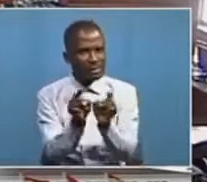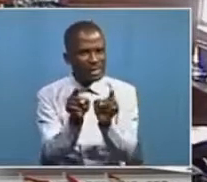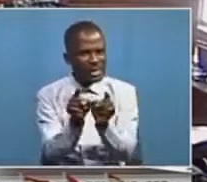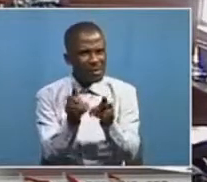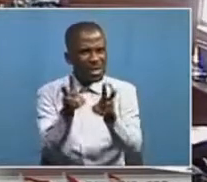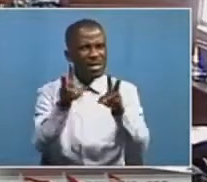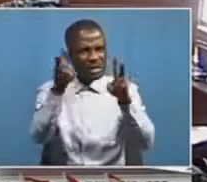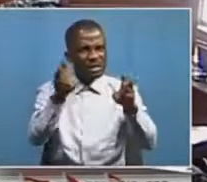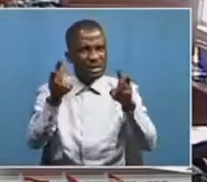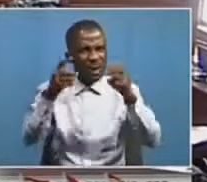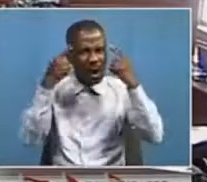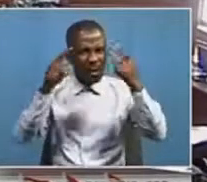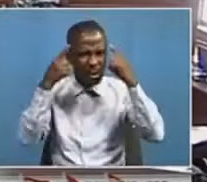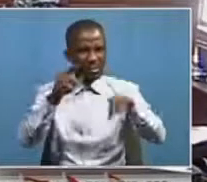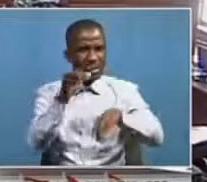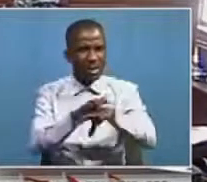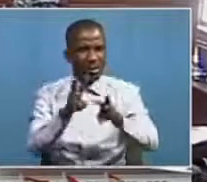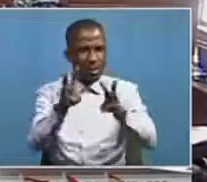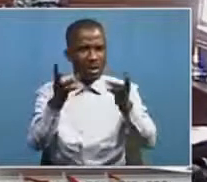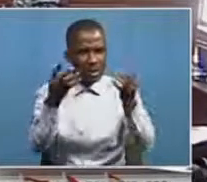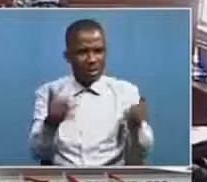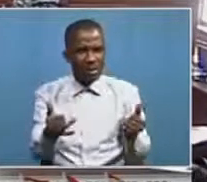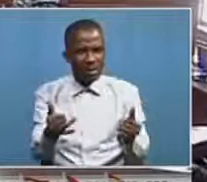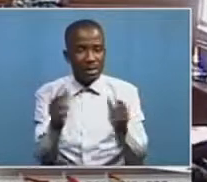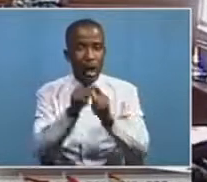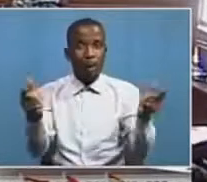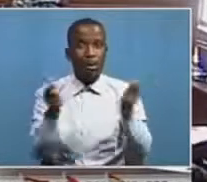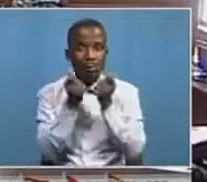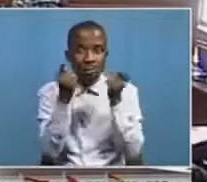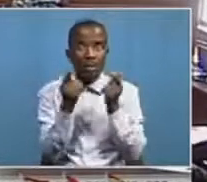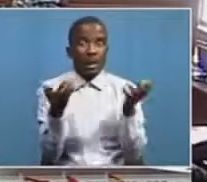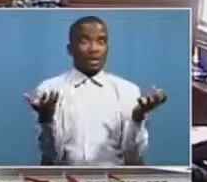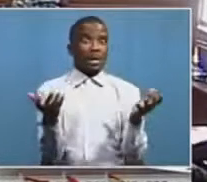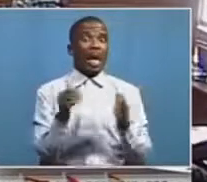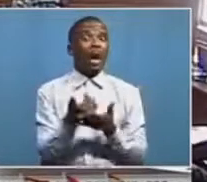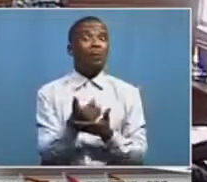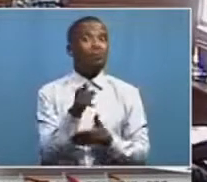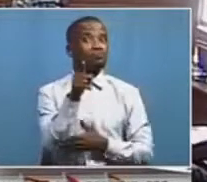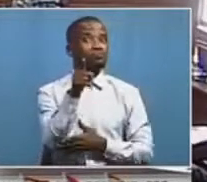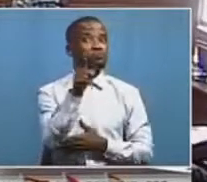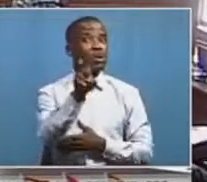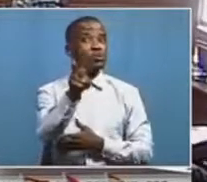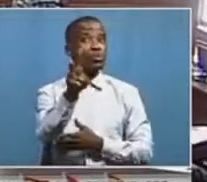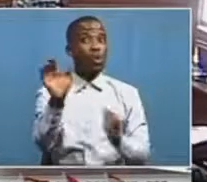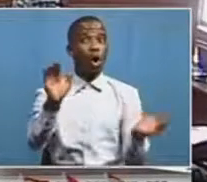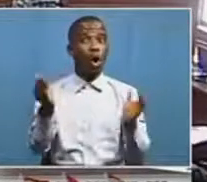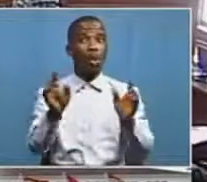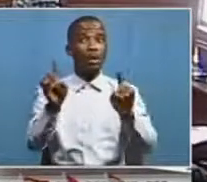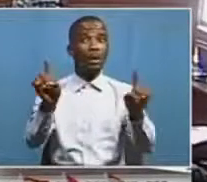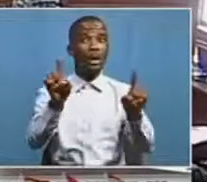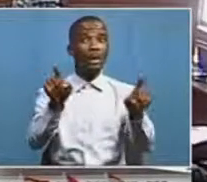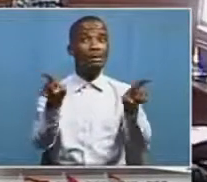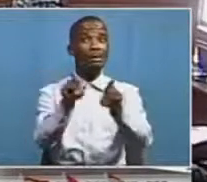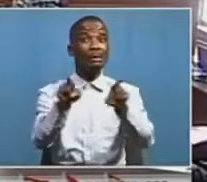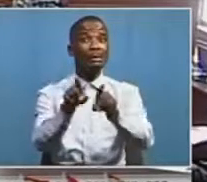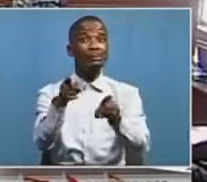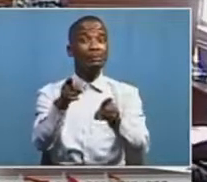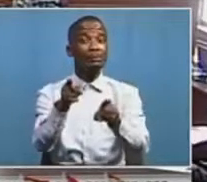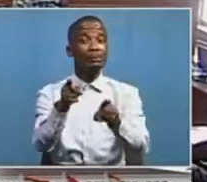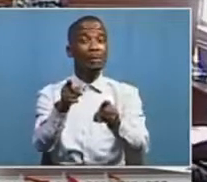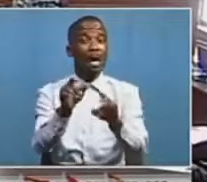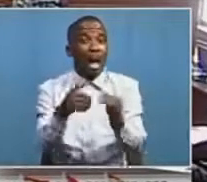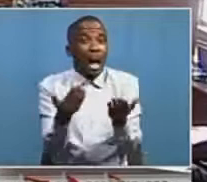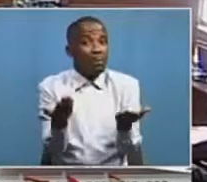cases on the same pedestal. The big question, however, is, are the two cases alike, or do they present similar issues